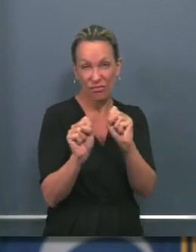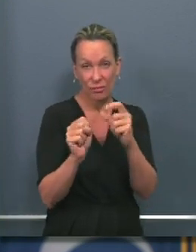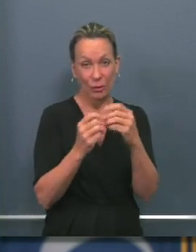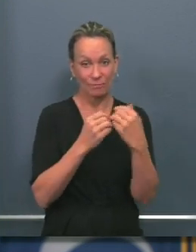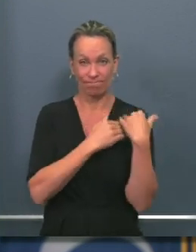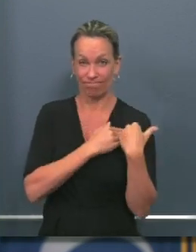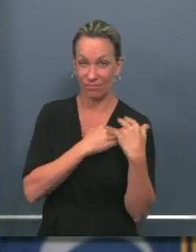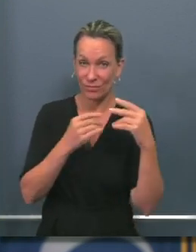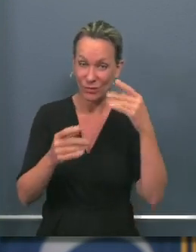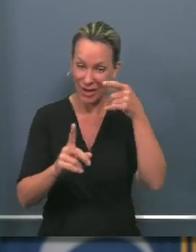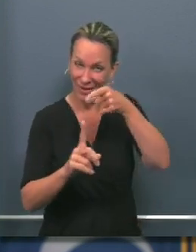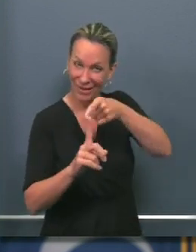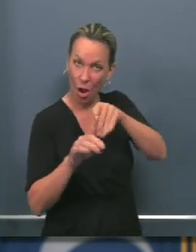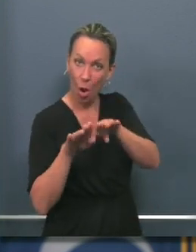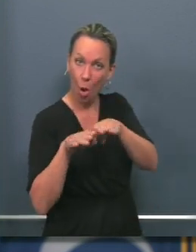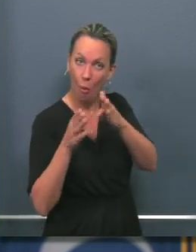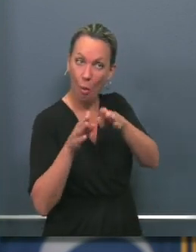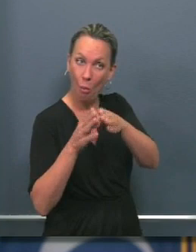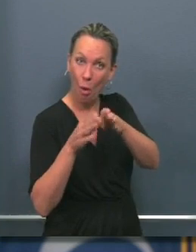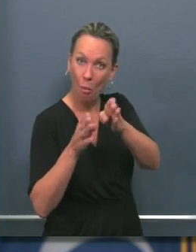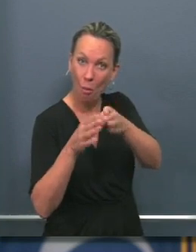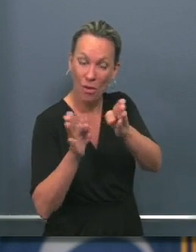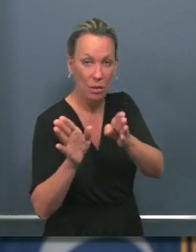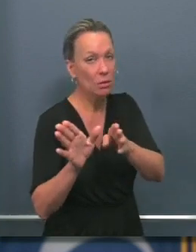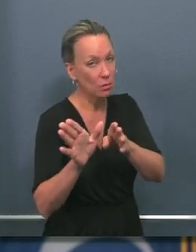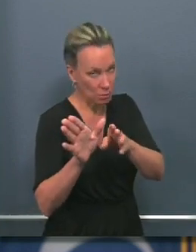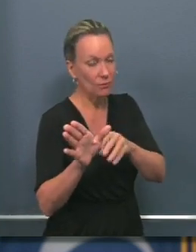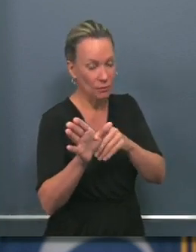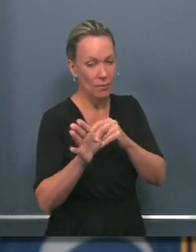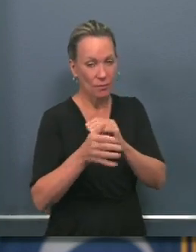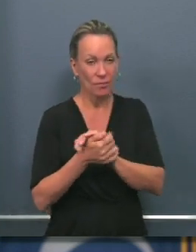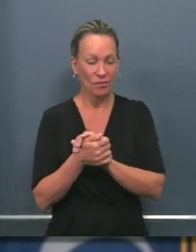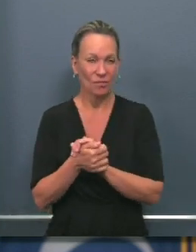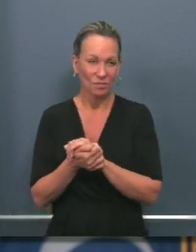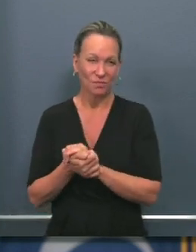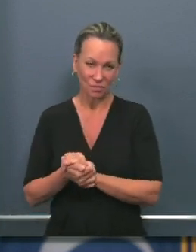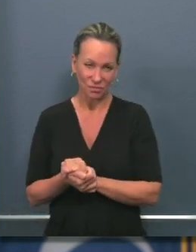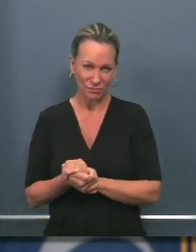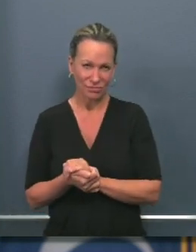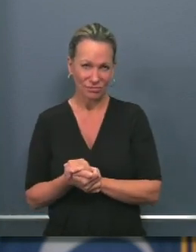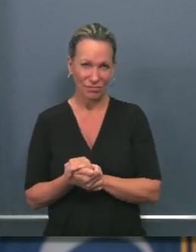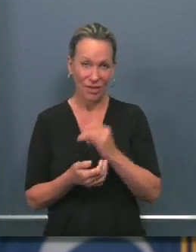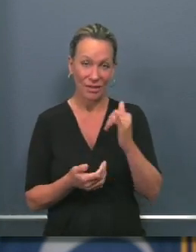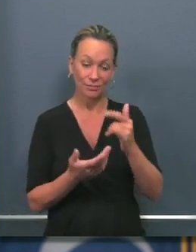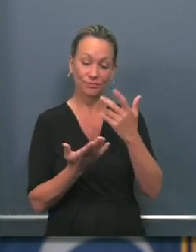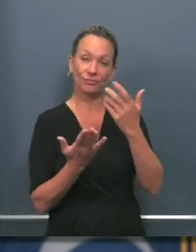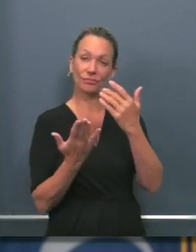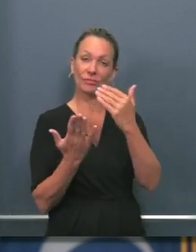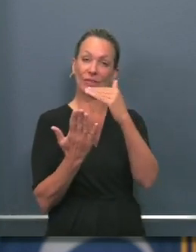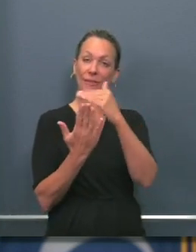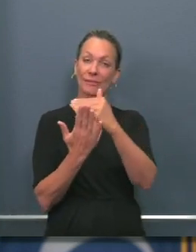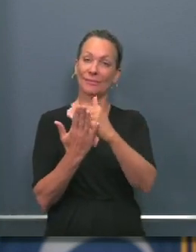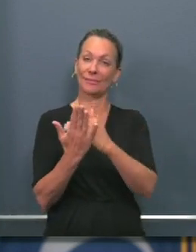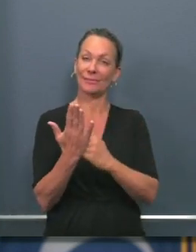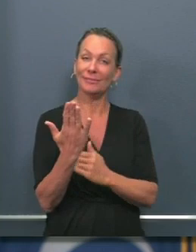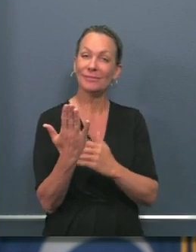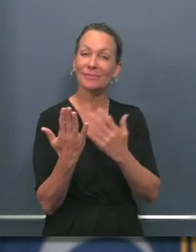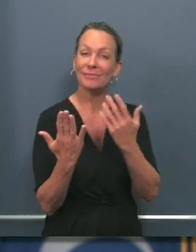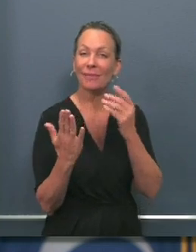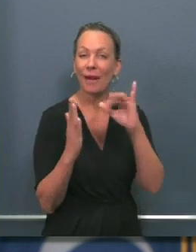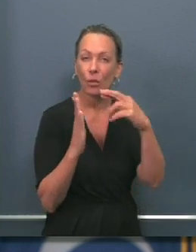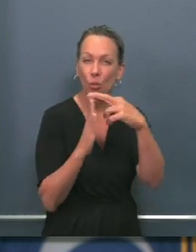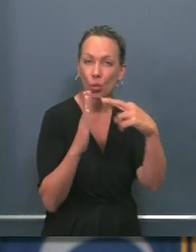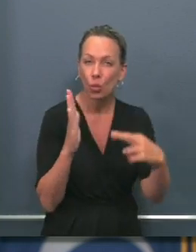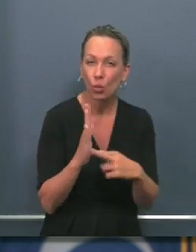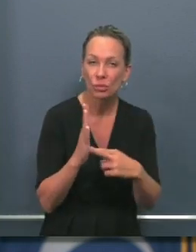is determinative. The application of these rules and guidelines will be made real and realized at the